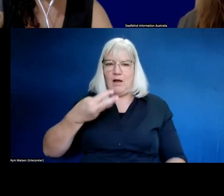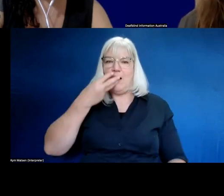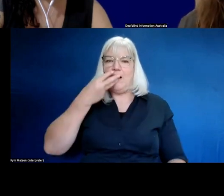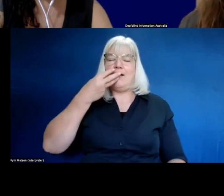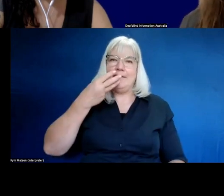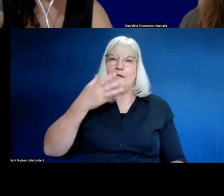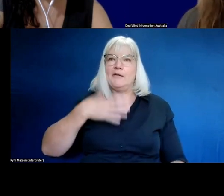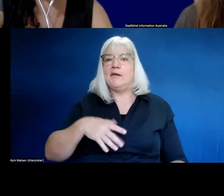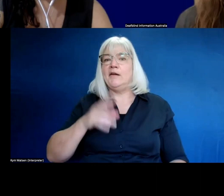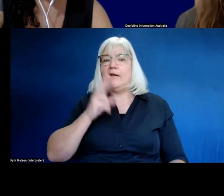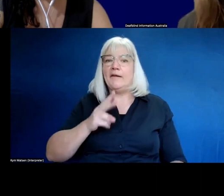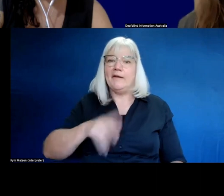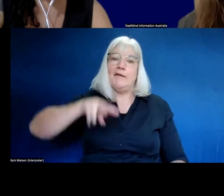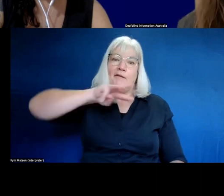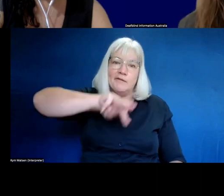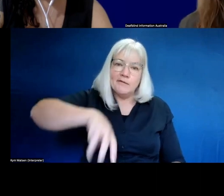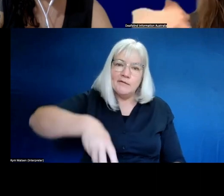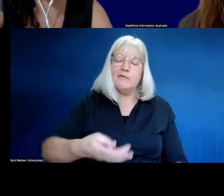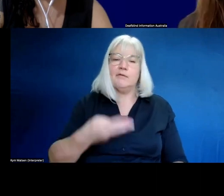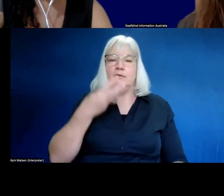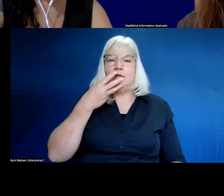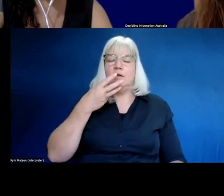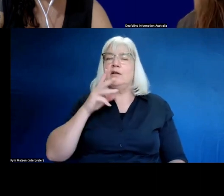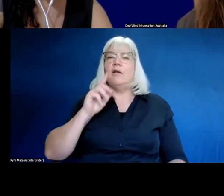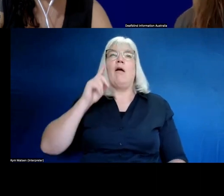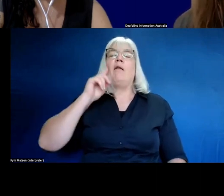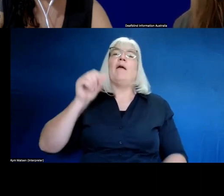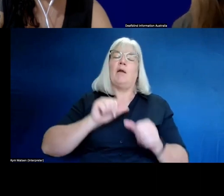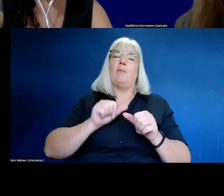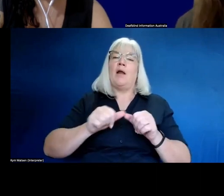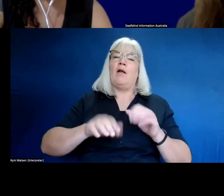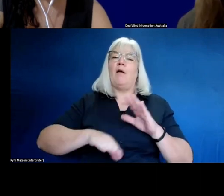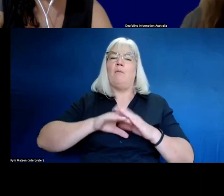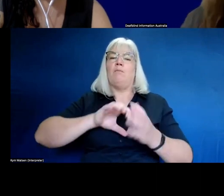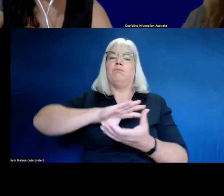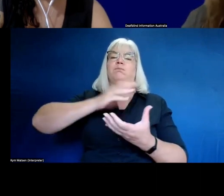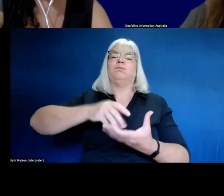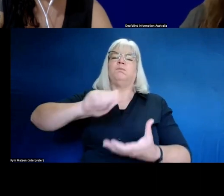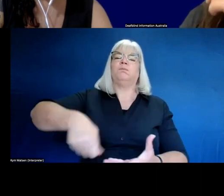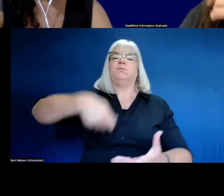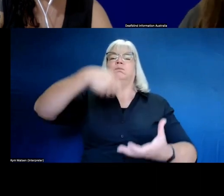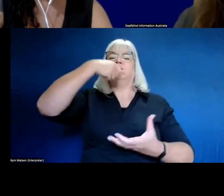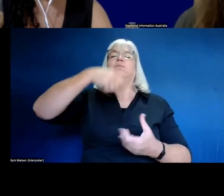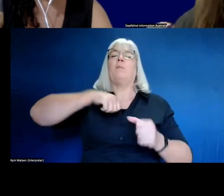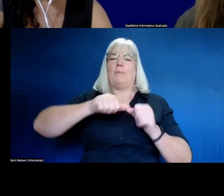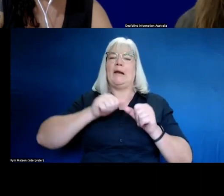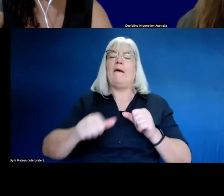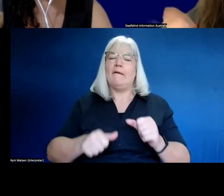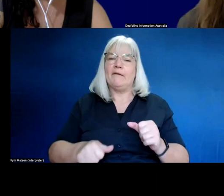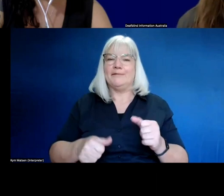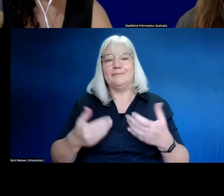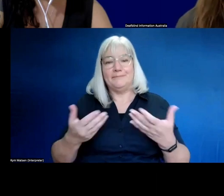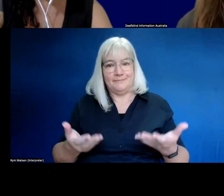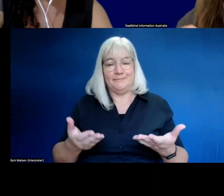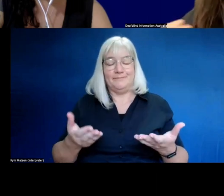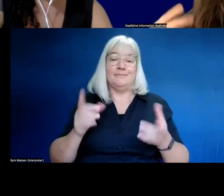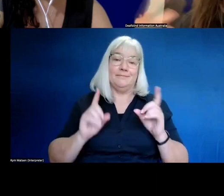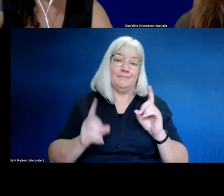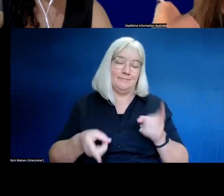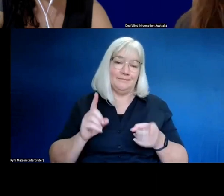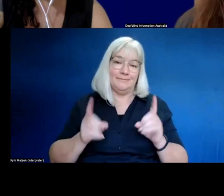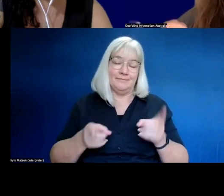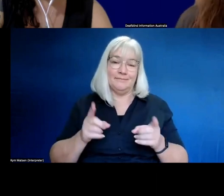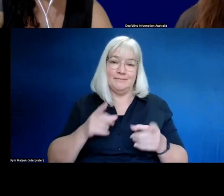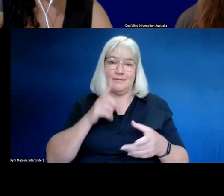process again. So actually, it's just better if I put a whole heap in there. So sometimes it can be